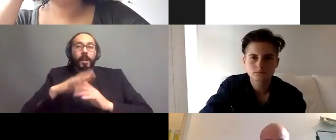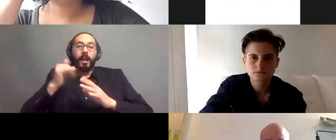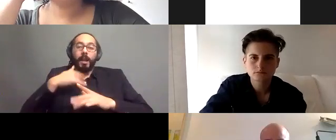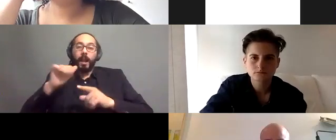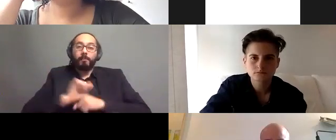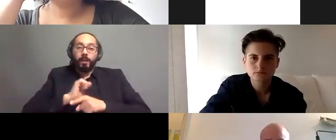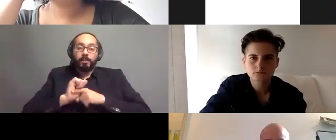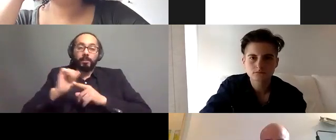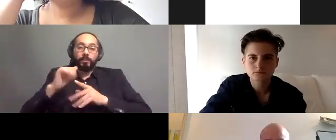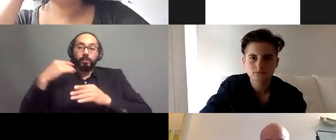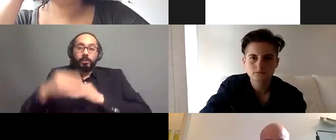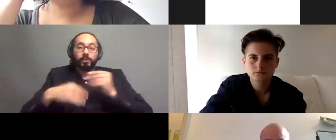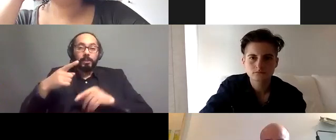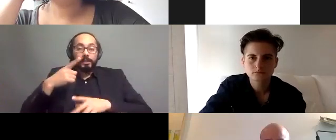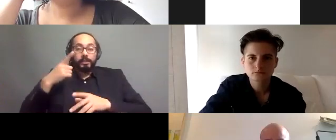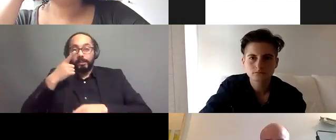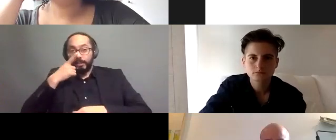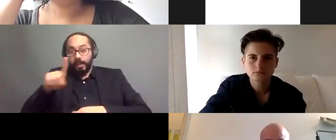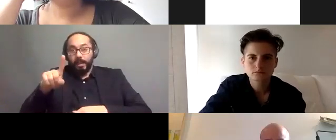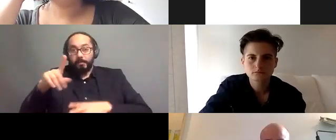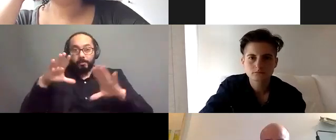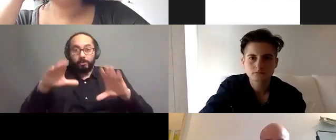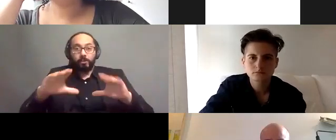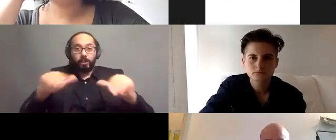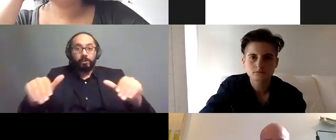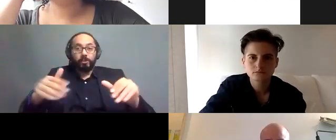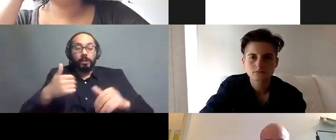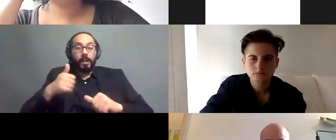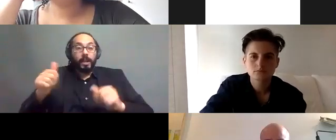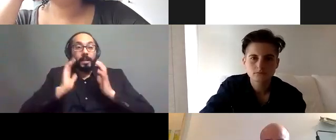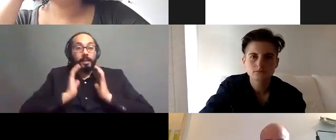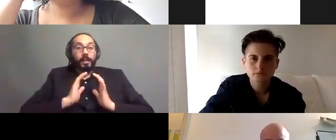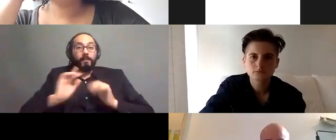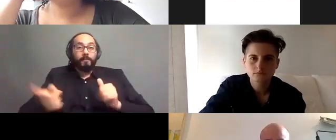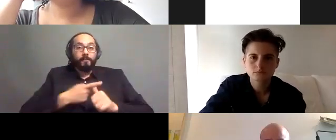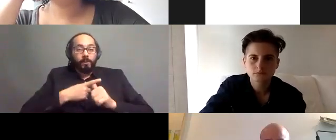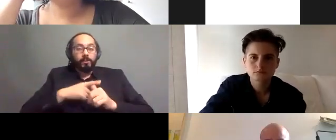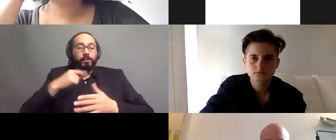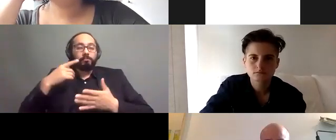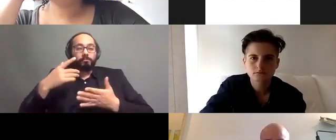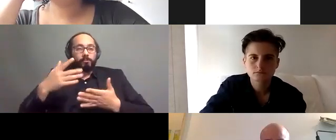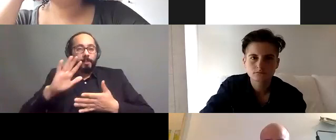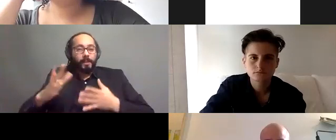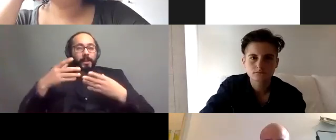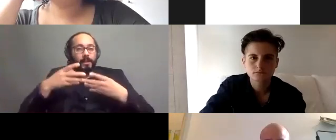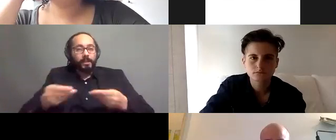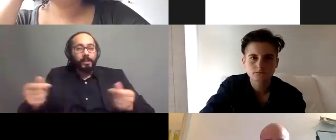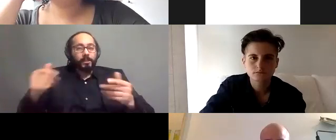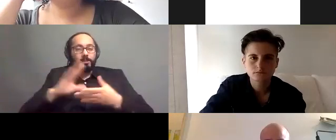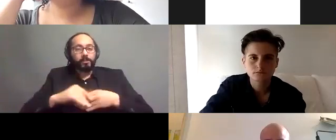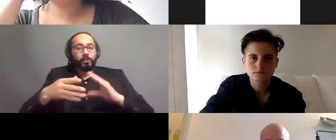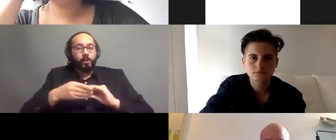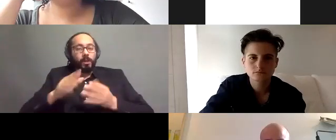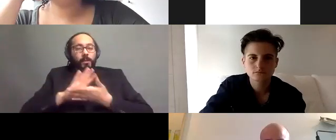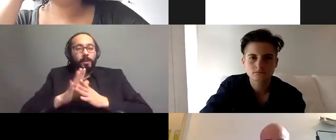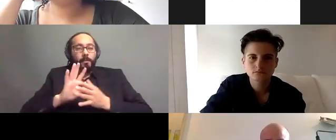briefly at the beginning. Any client that I have walk into the room, like I sit down and I work with their healing story so that they become engaged and they are not just